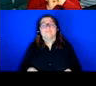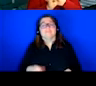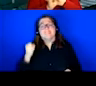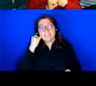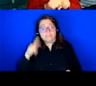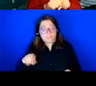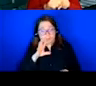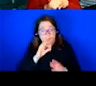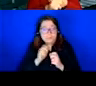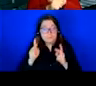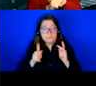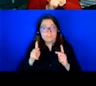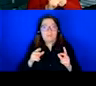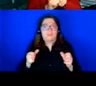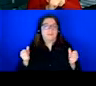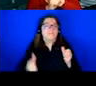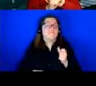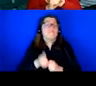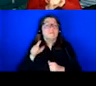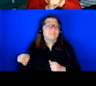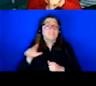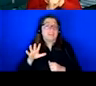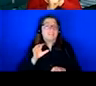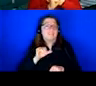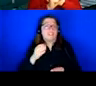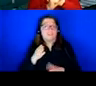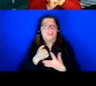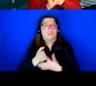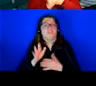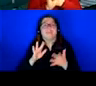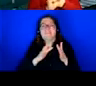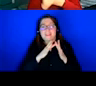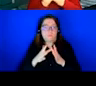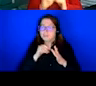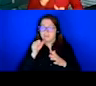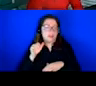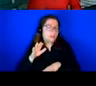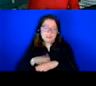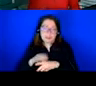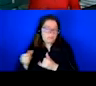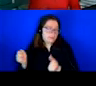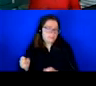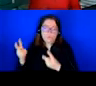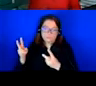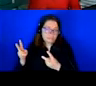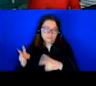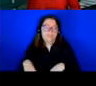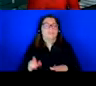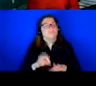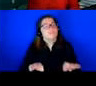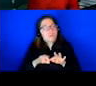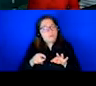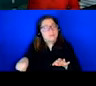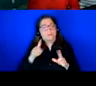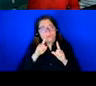of jobs people get are through networking. They're not through online postings and kind of building on that. So make sure you're trying to talk to people